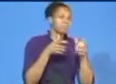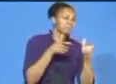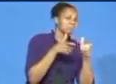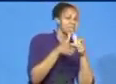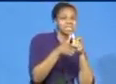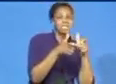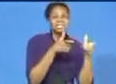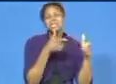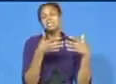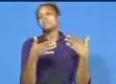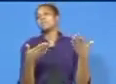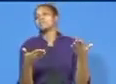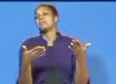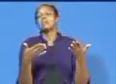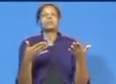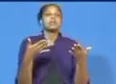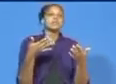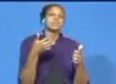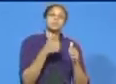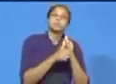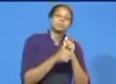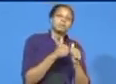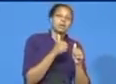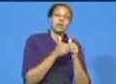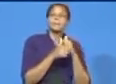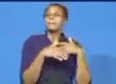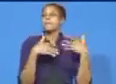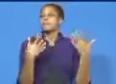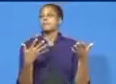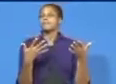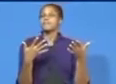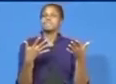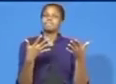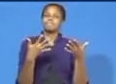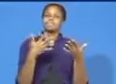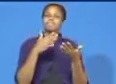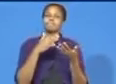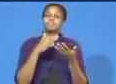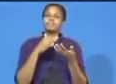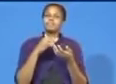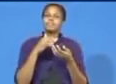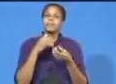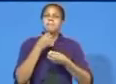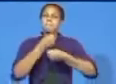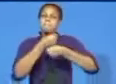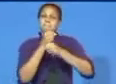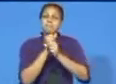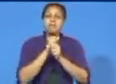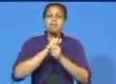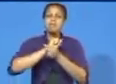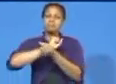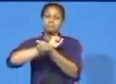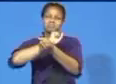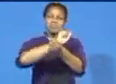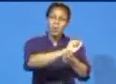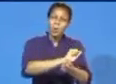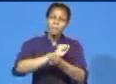with the stuff that limits, the stuff that imprisons, the stuff that barricades, the stuff